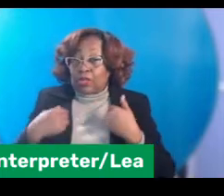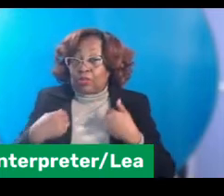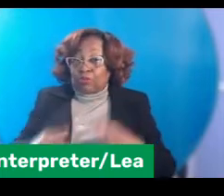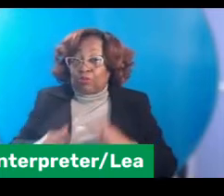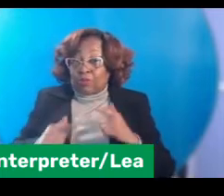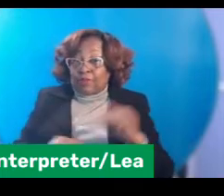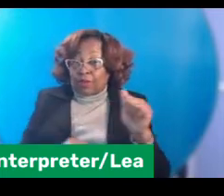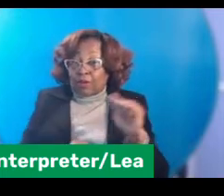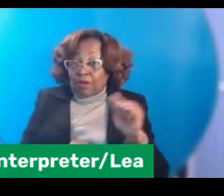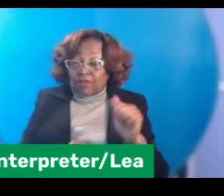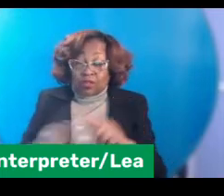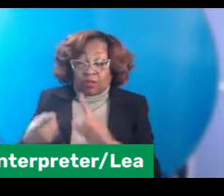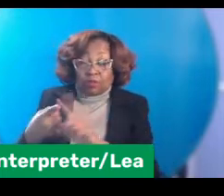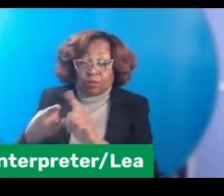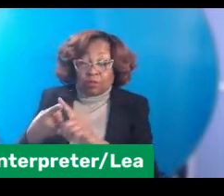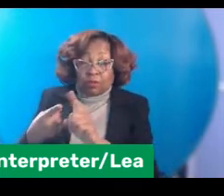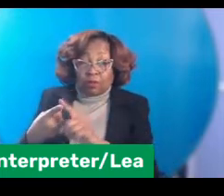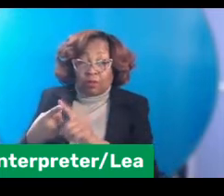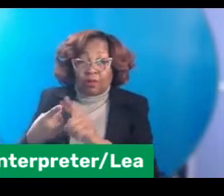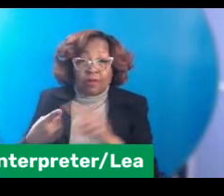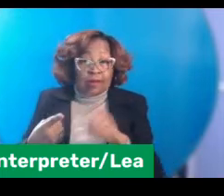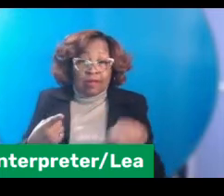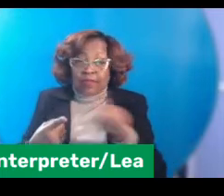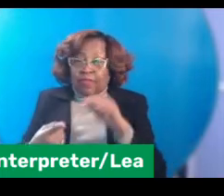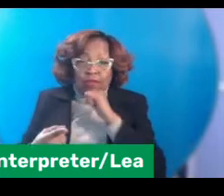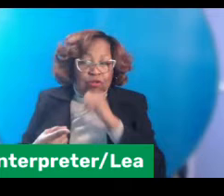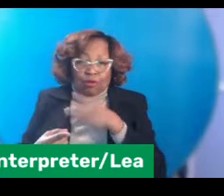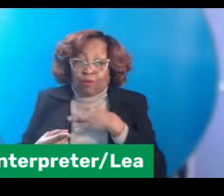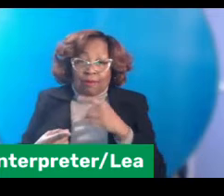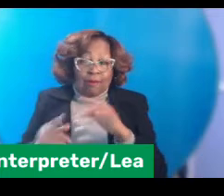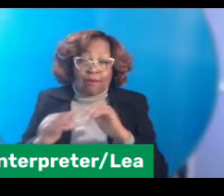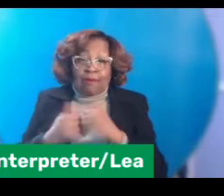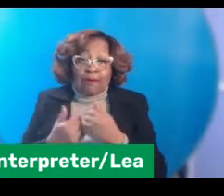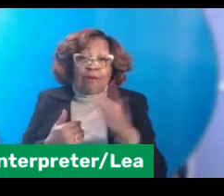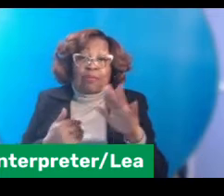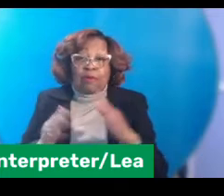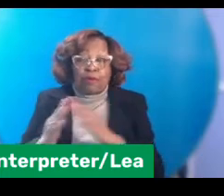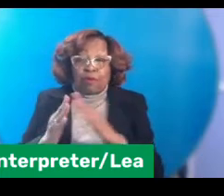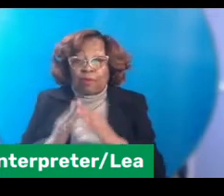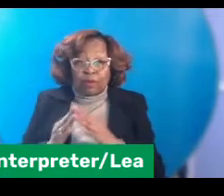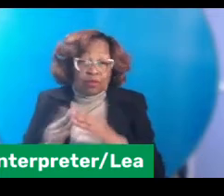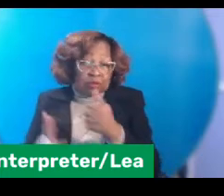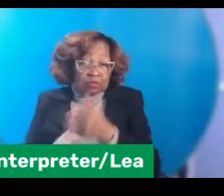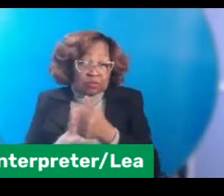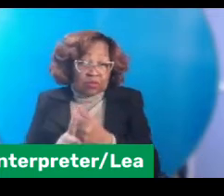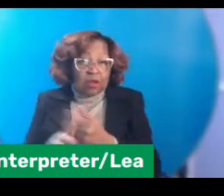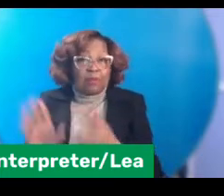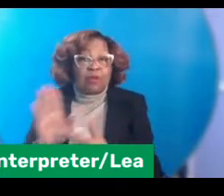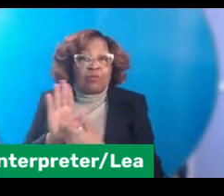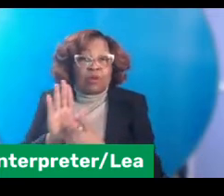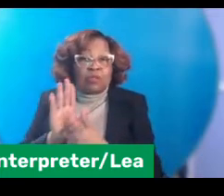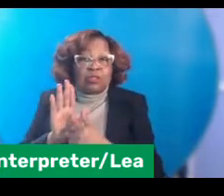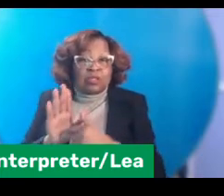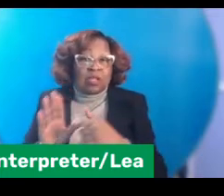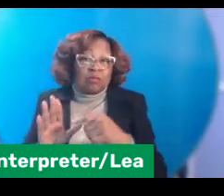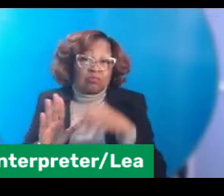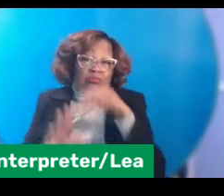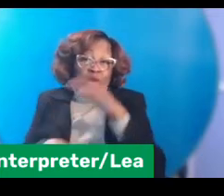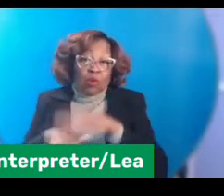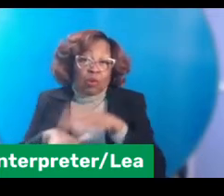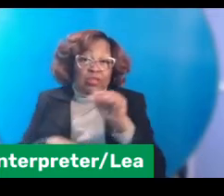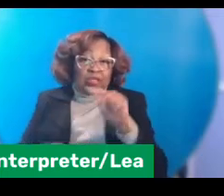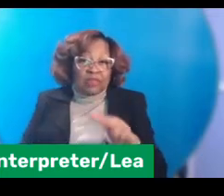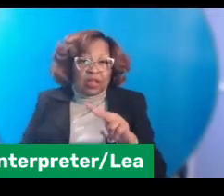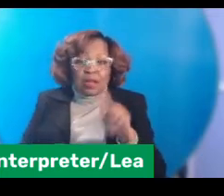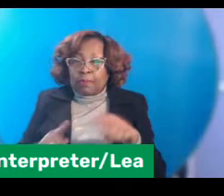Austin. One is they did not like the way that their community and themselves were being represented in the media. They said people just